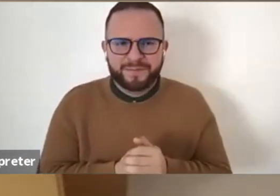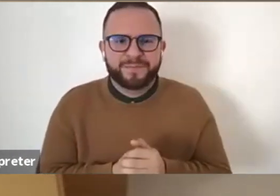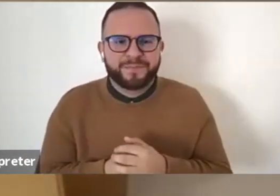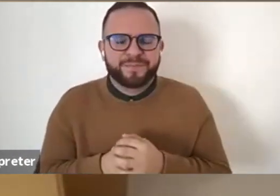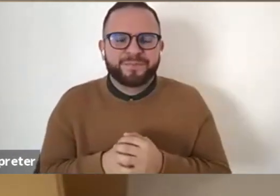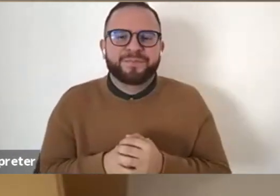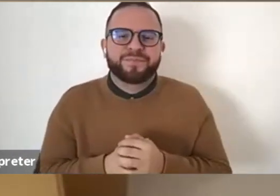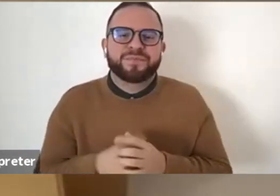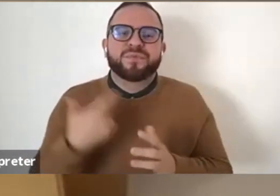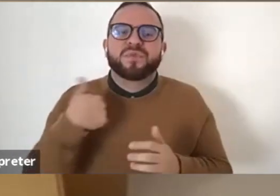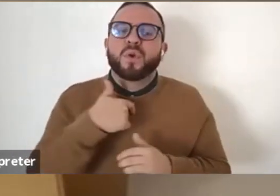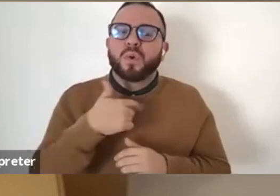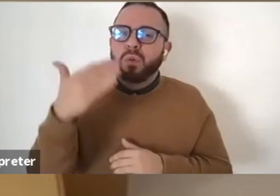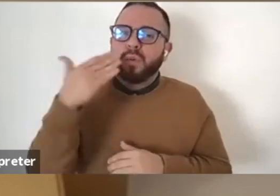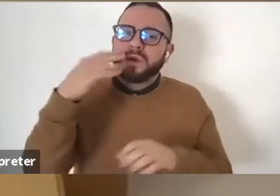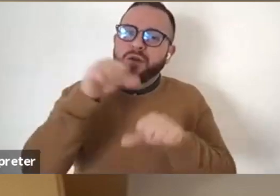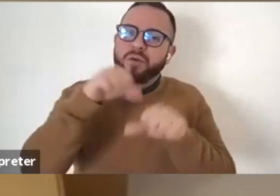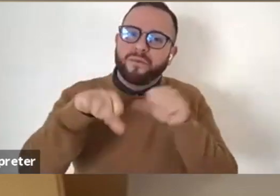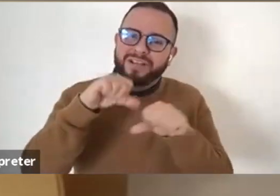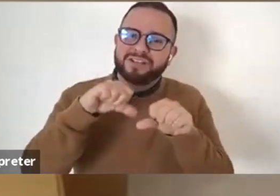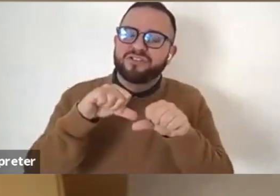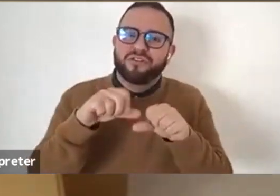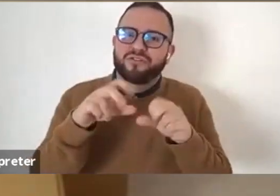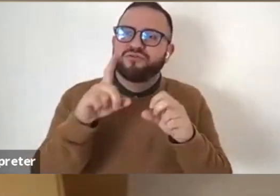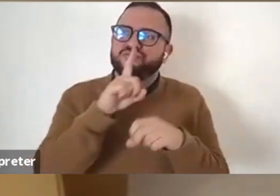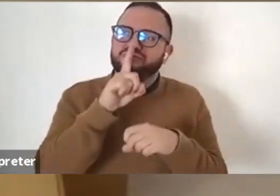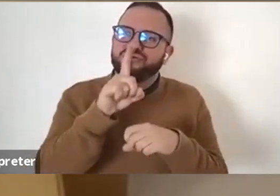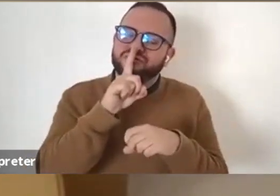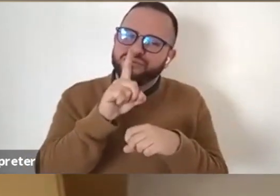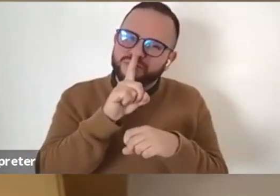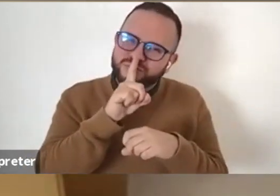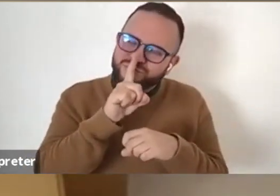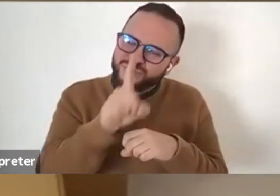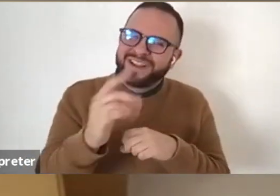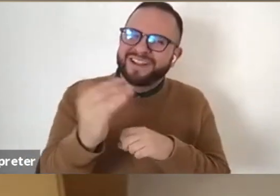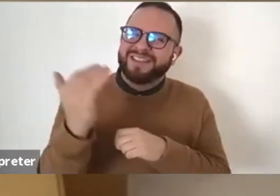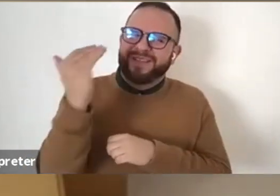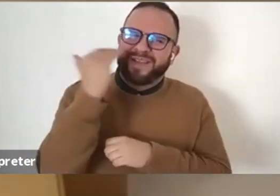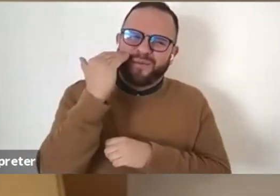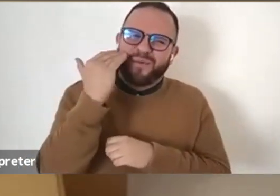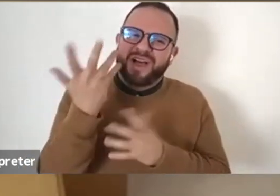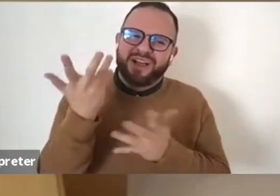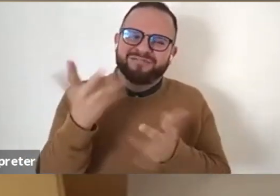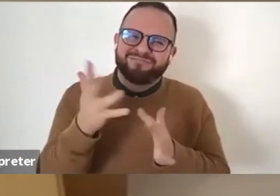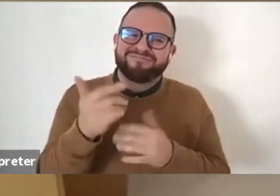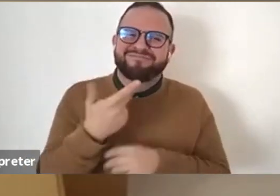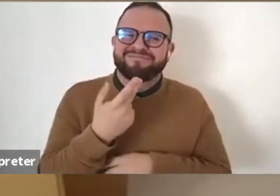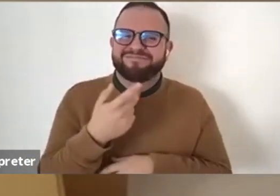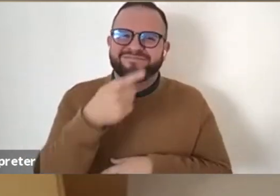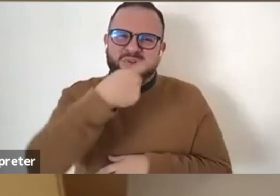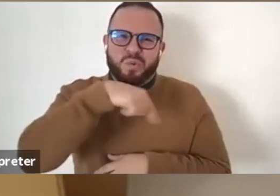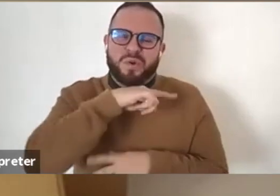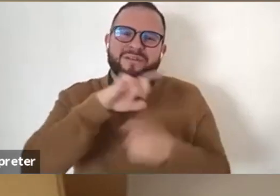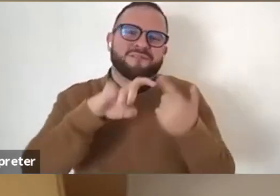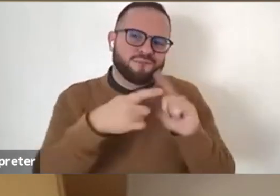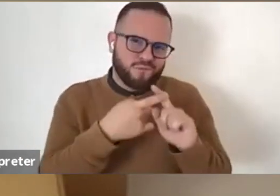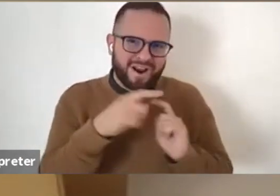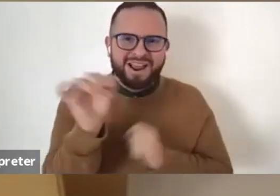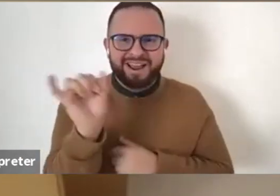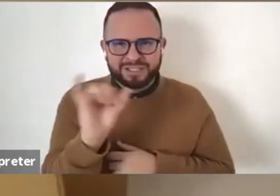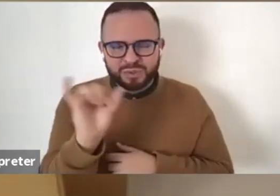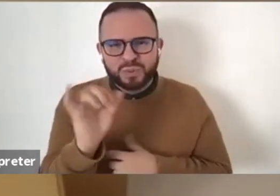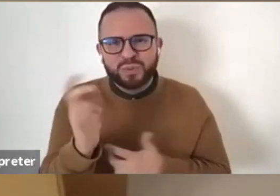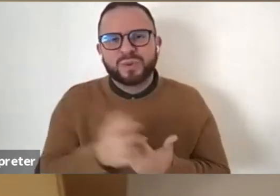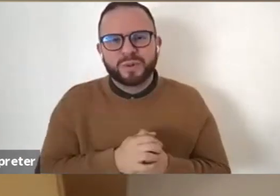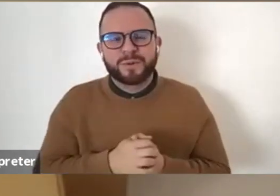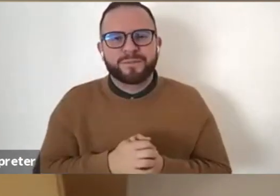we know each other really, really good. We are the friends at the same time, and they